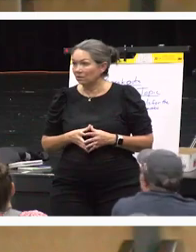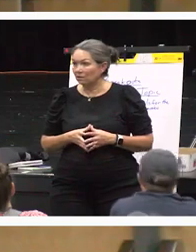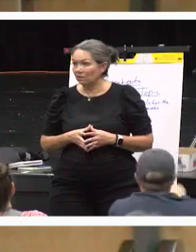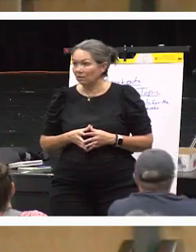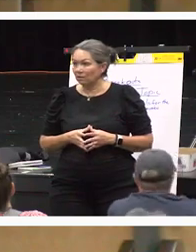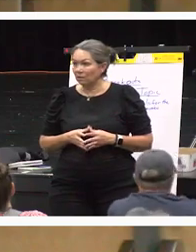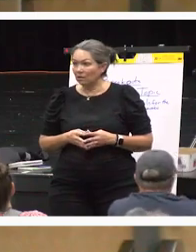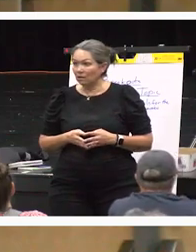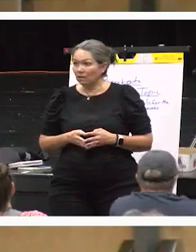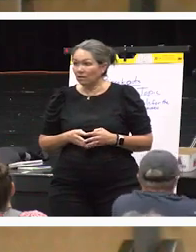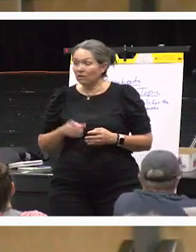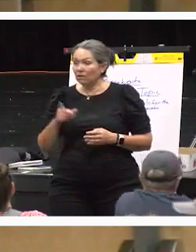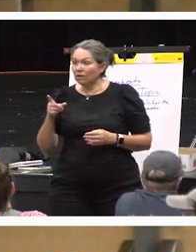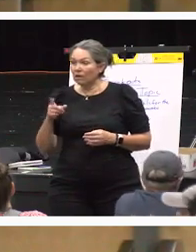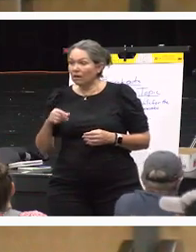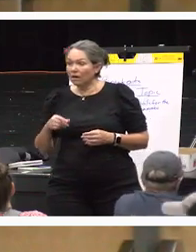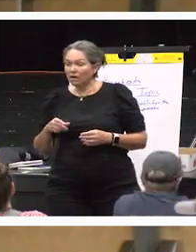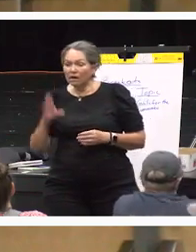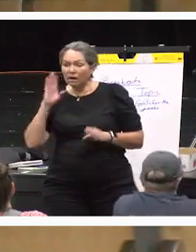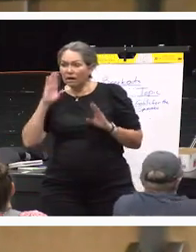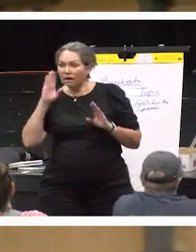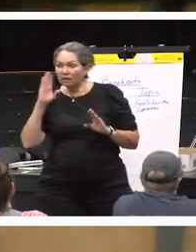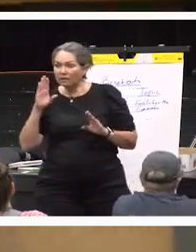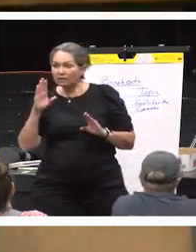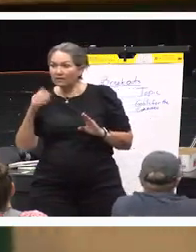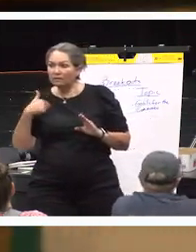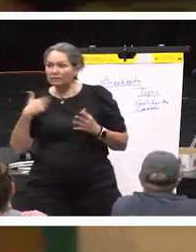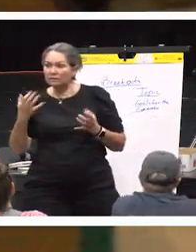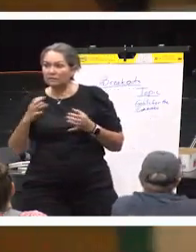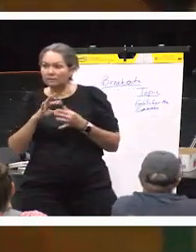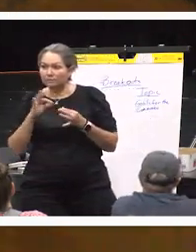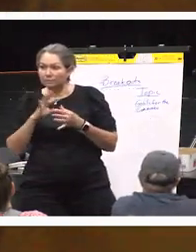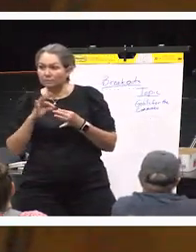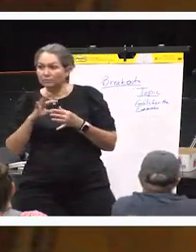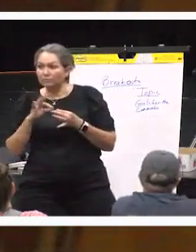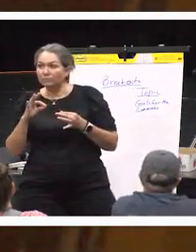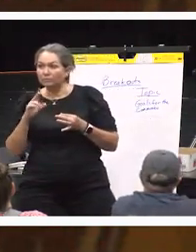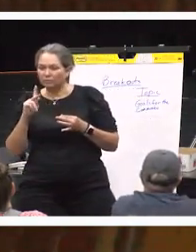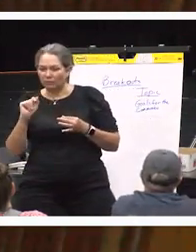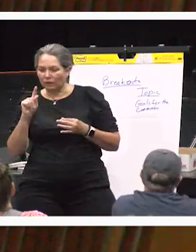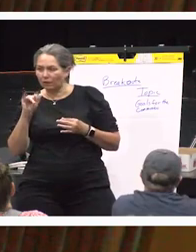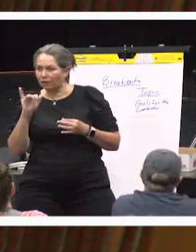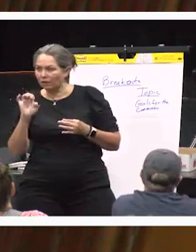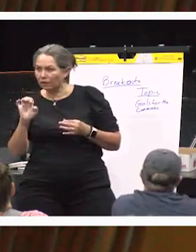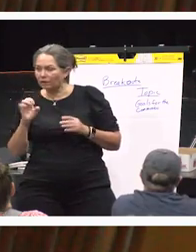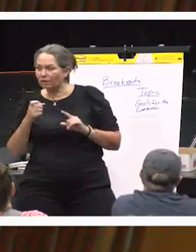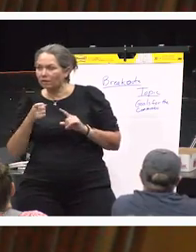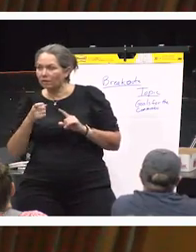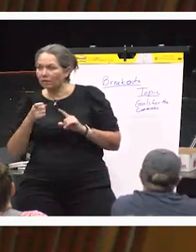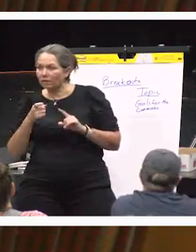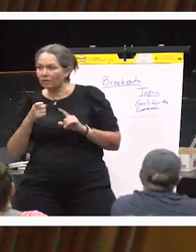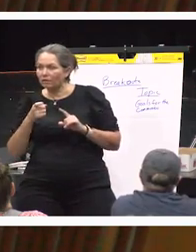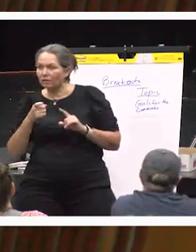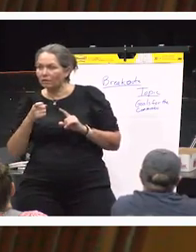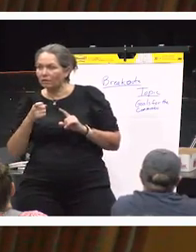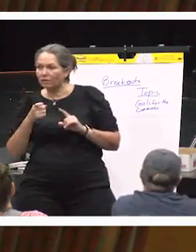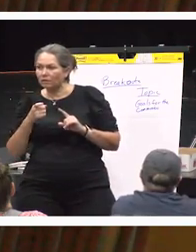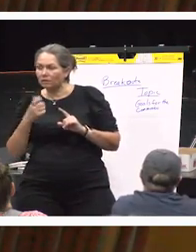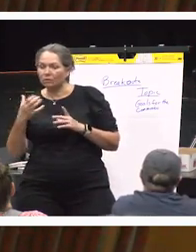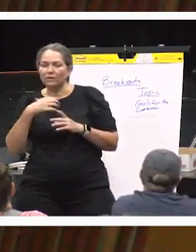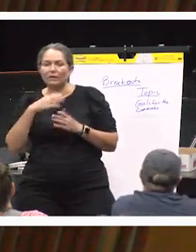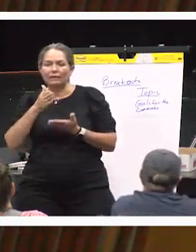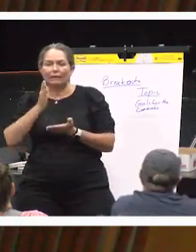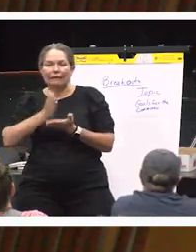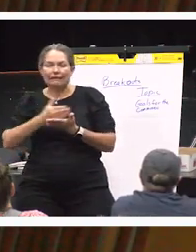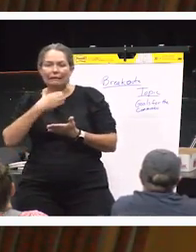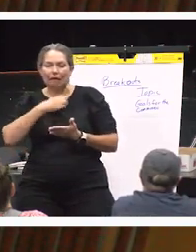Yes, very briefly. Yep. Hi, I'm Shana Casper. I just really want to make sure that even, as kind of you said, even when ending hunger gets pushed